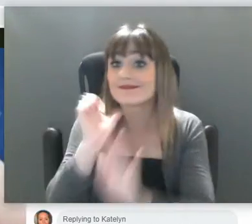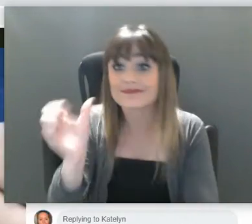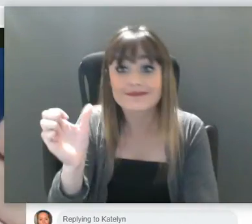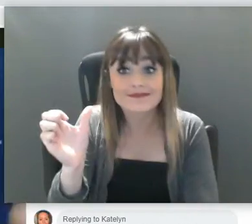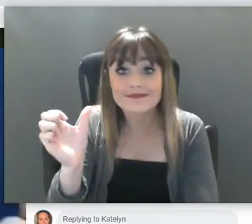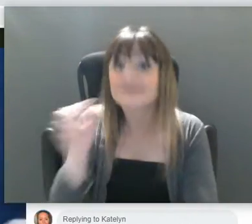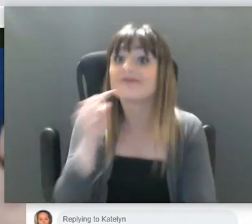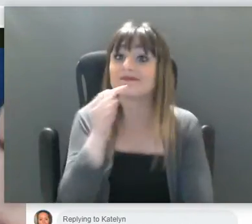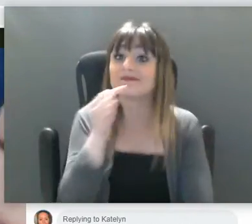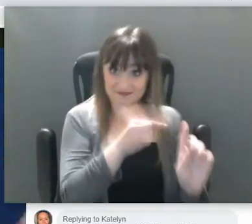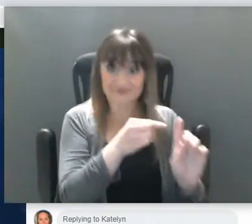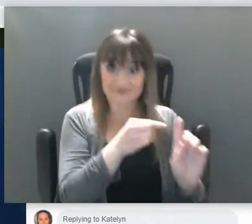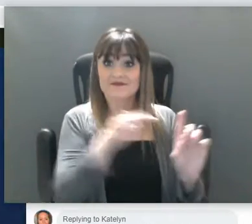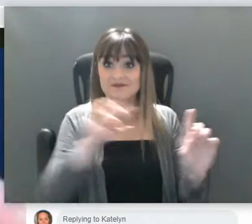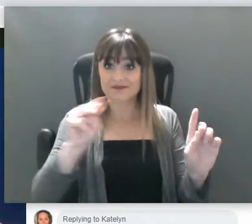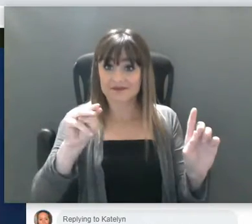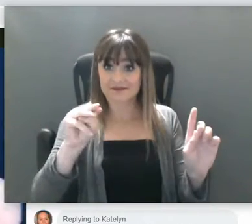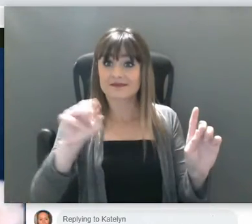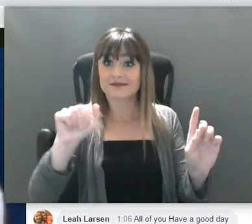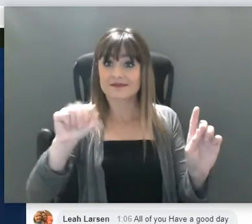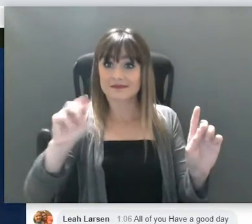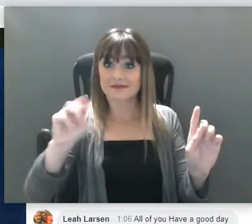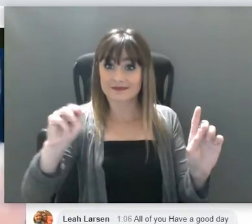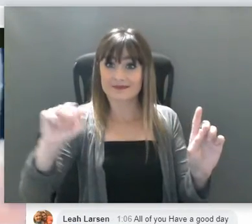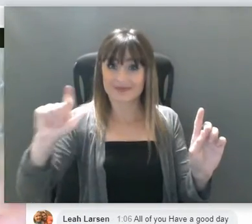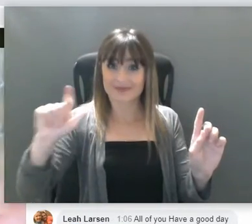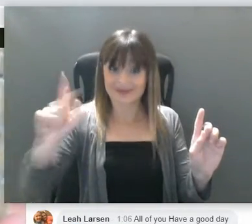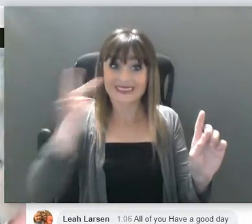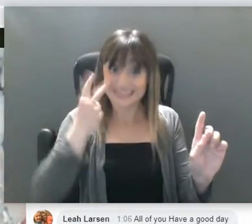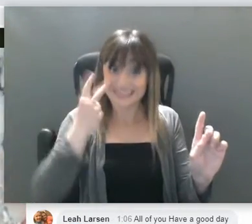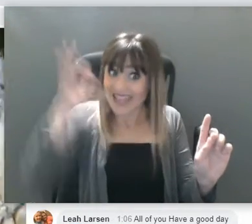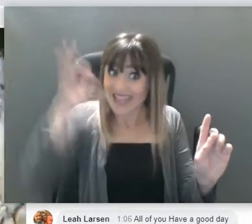little hairs that are very coarse. I don't know if you can